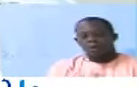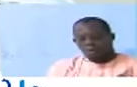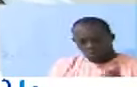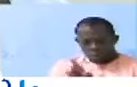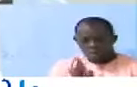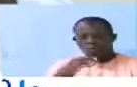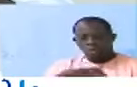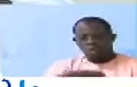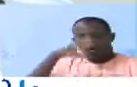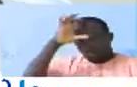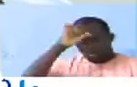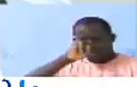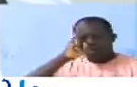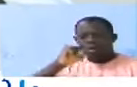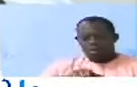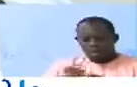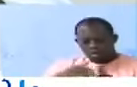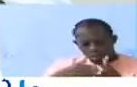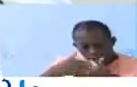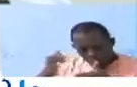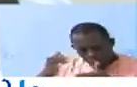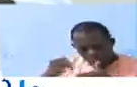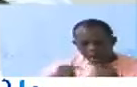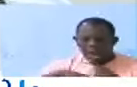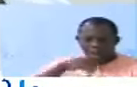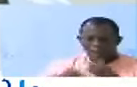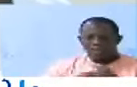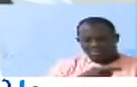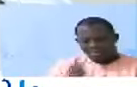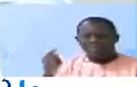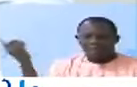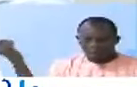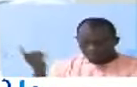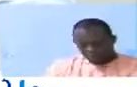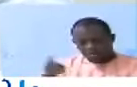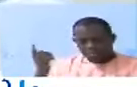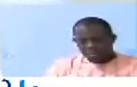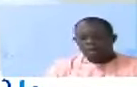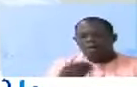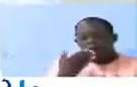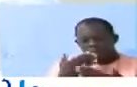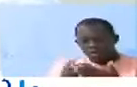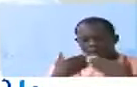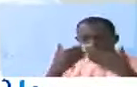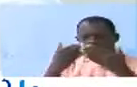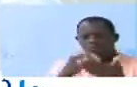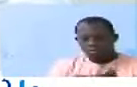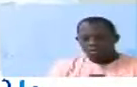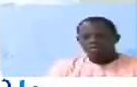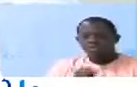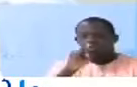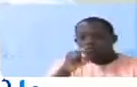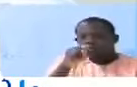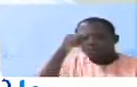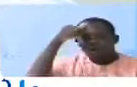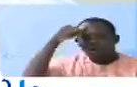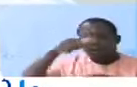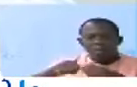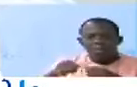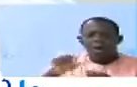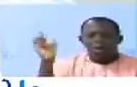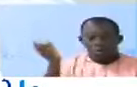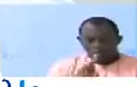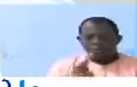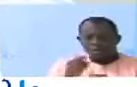understand a bit more about those beatings. Tell us what you can remember.